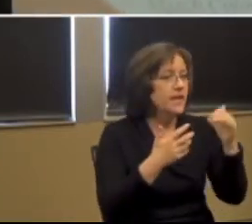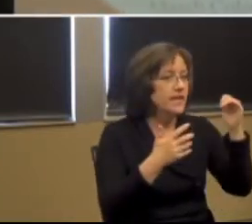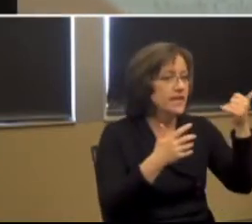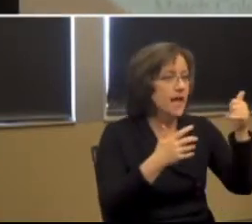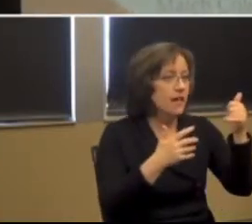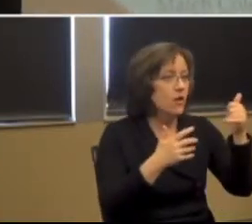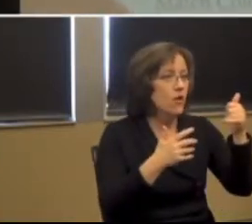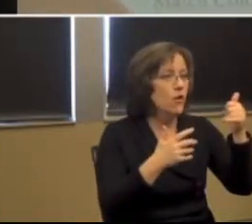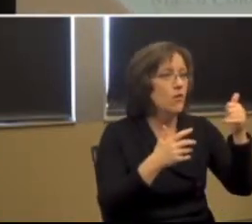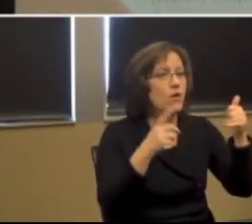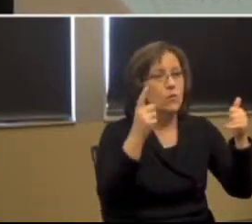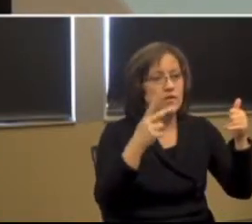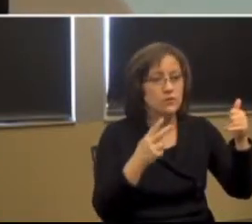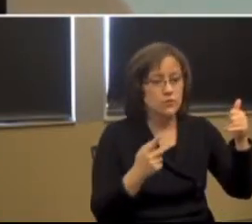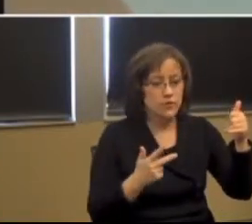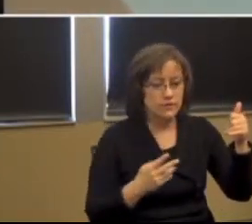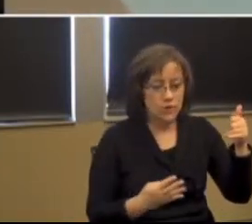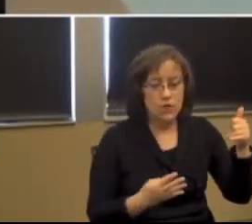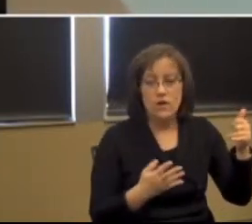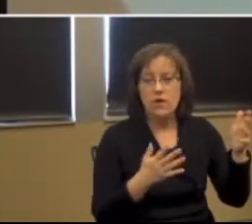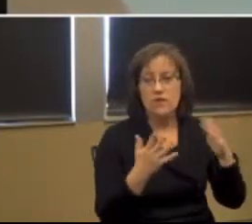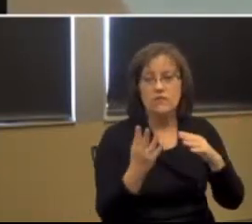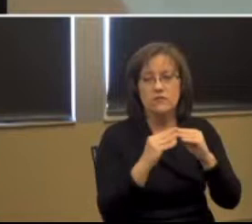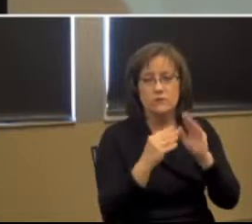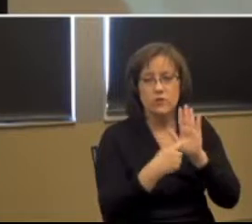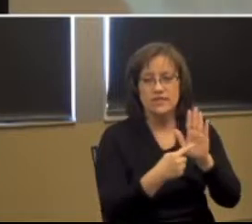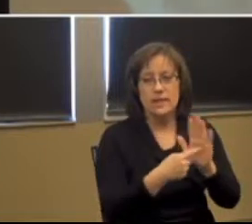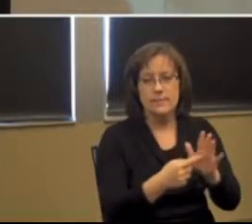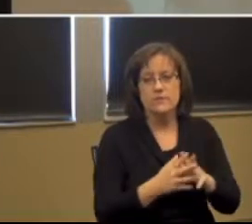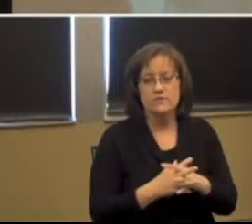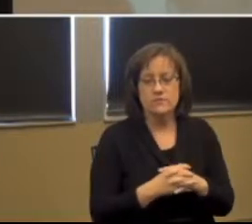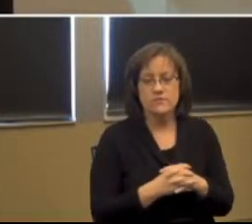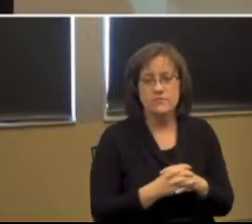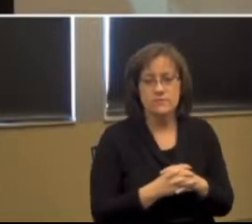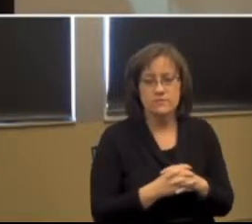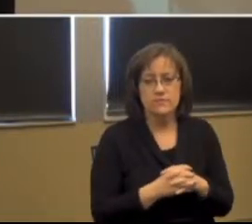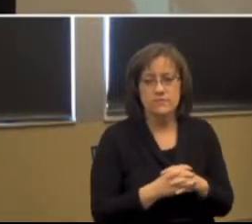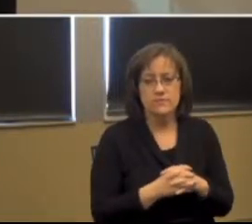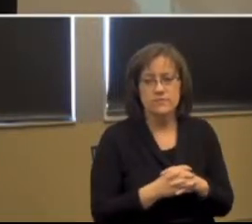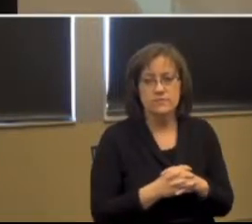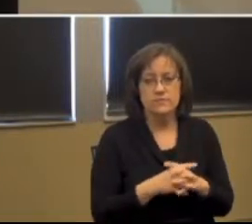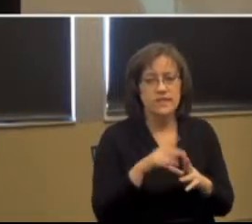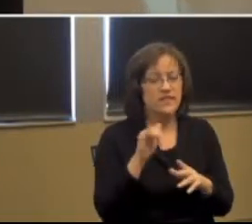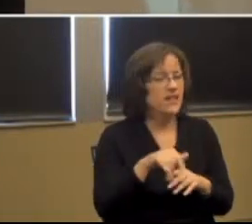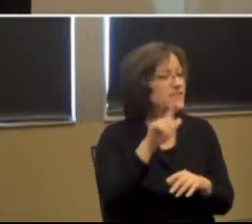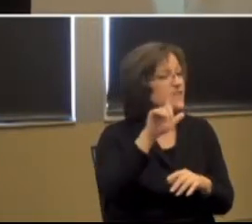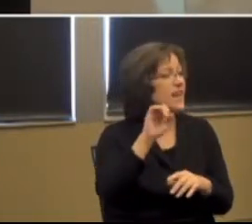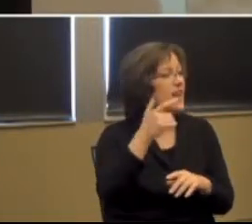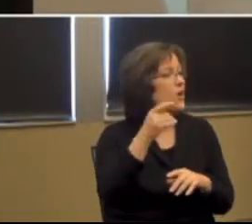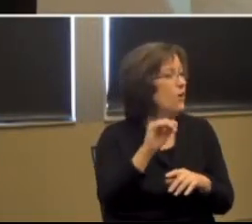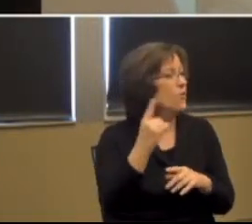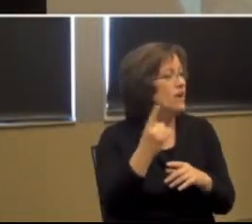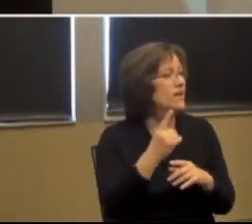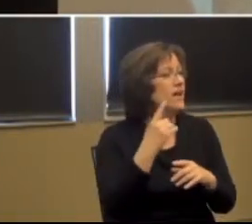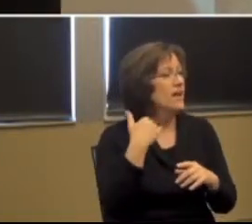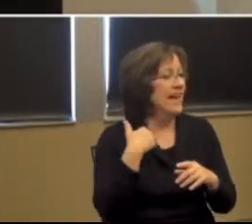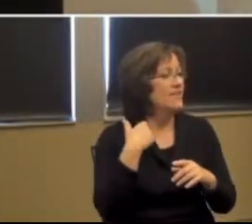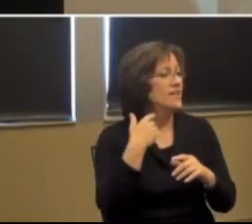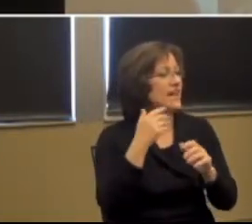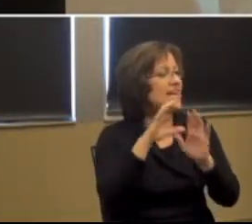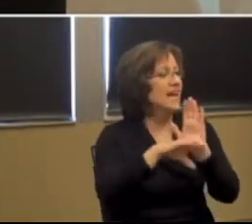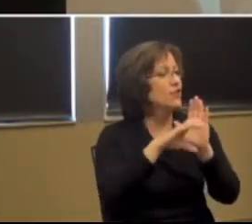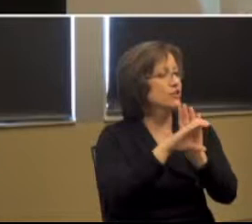yellow, 1, 2, 3, 4, and then there's some more examples. So that's what the Lego one was. There was a character on each